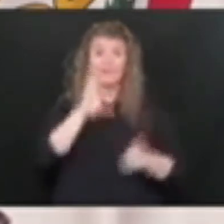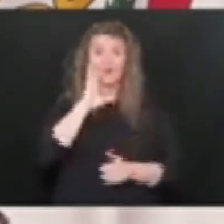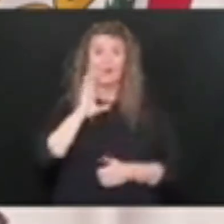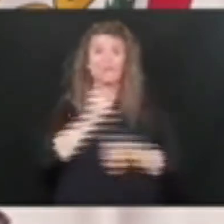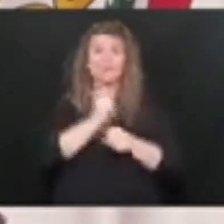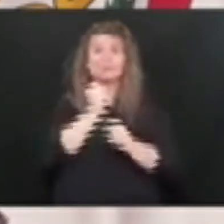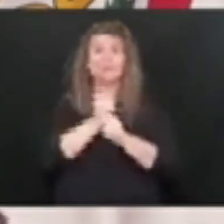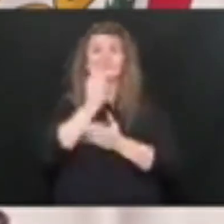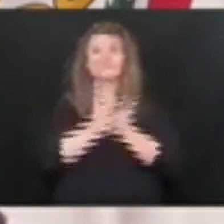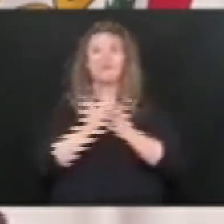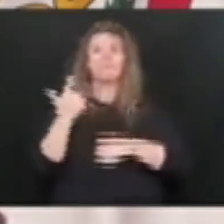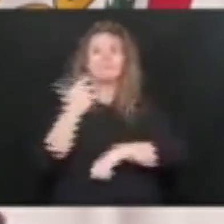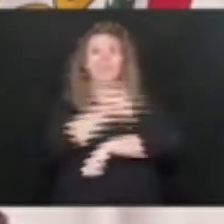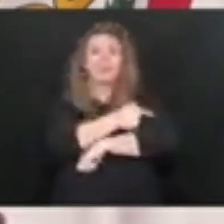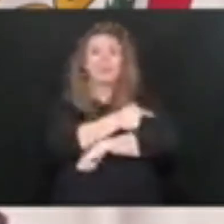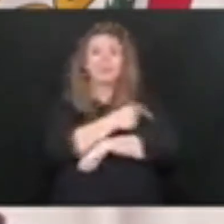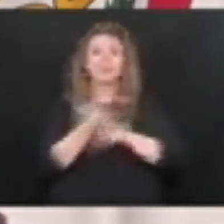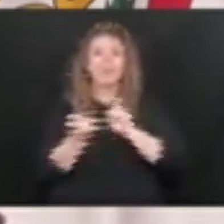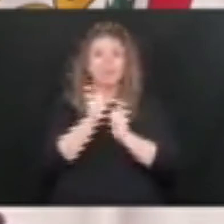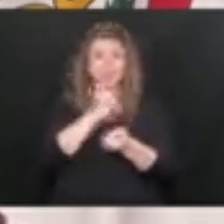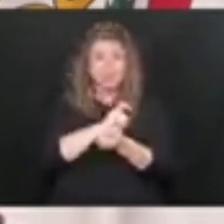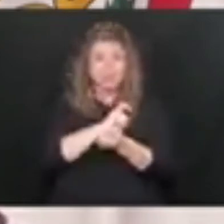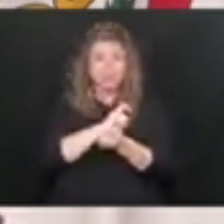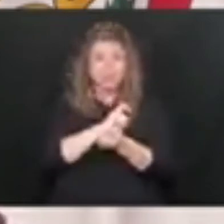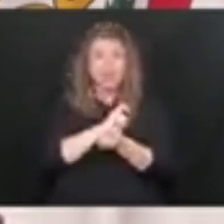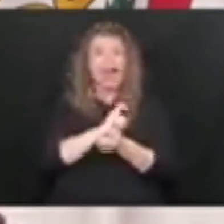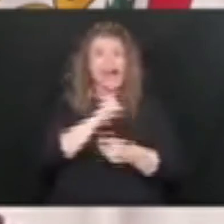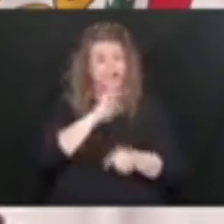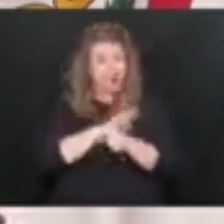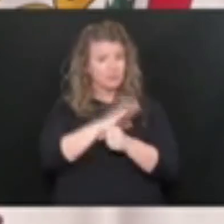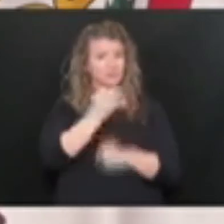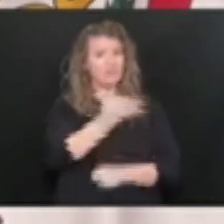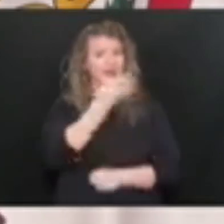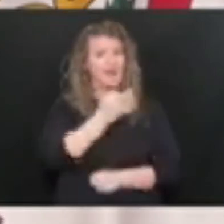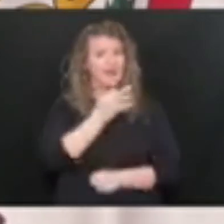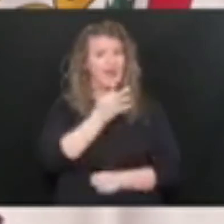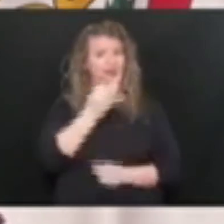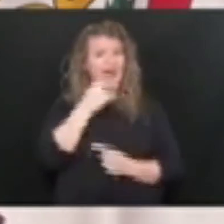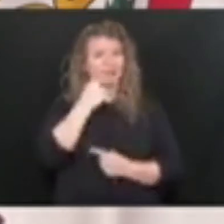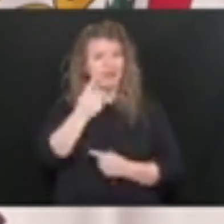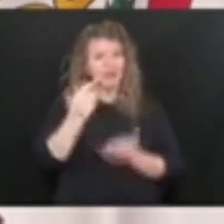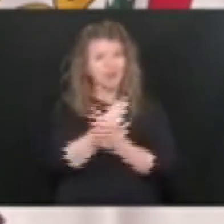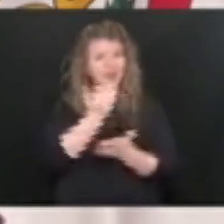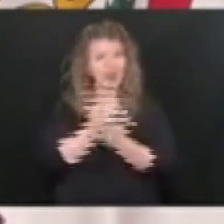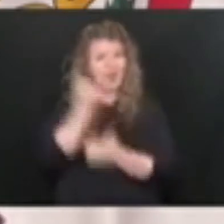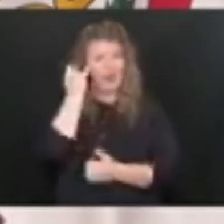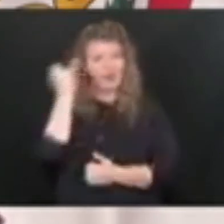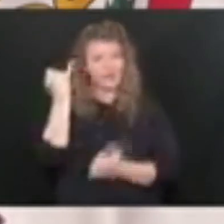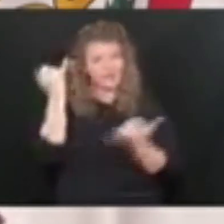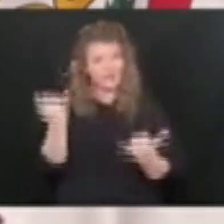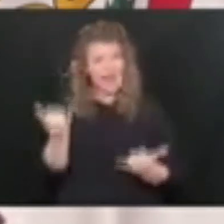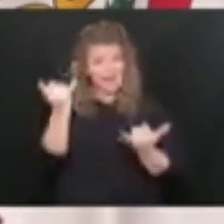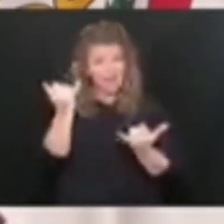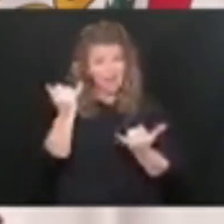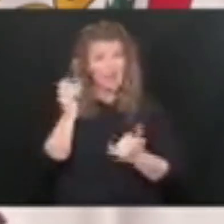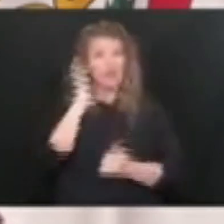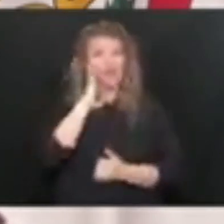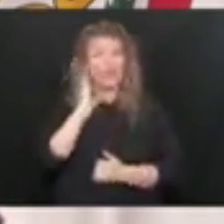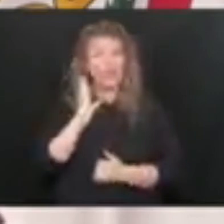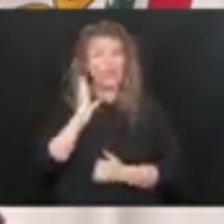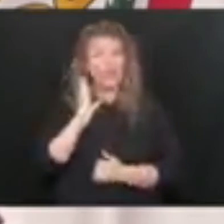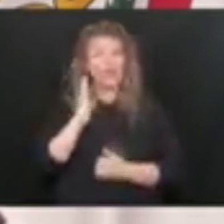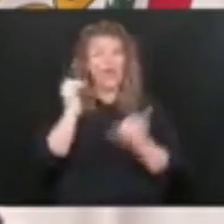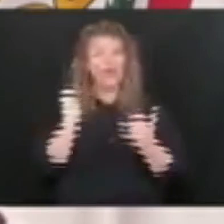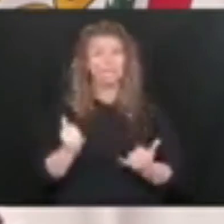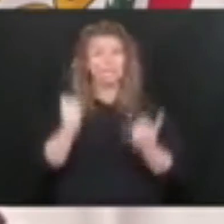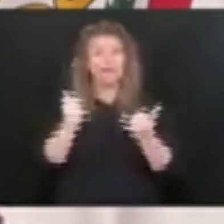some vaccine operational changes that I promised you on Friday that I'd tell you about the new ideas today. And we're going to immediately